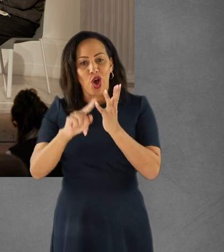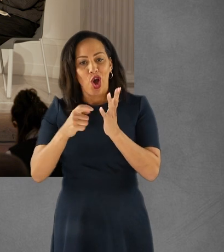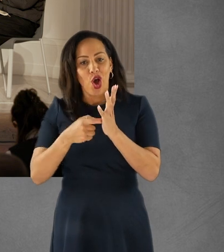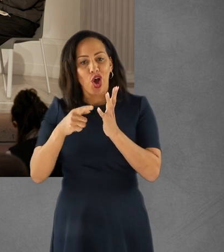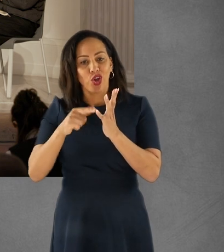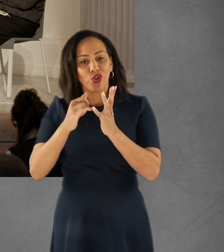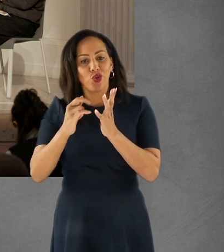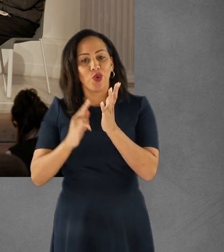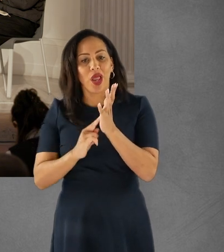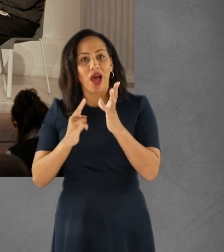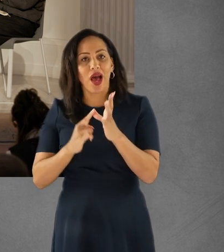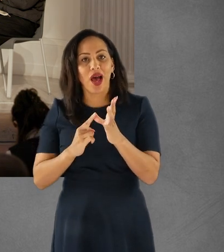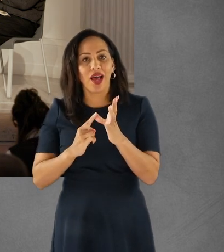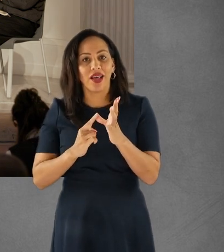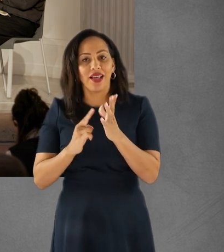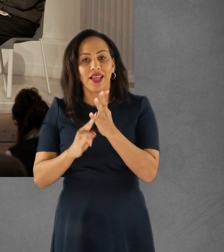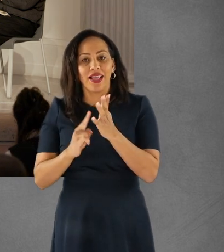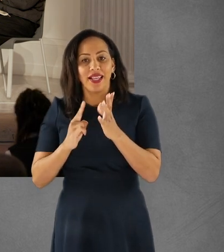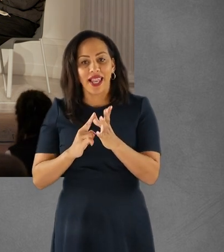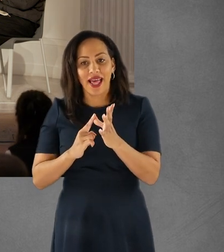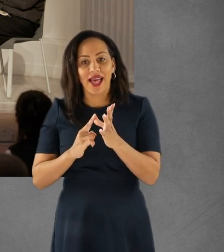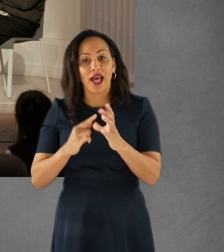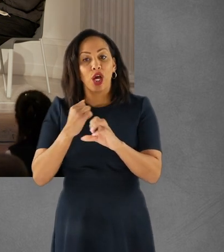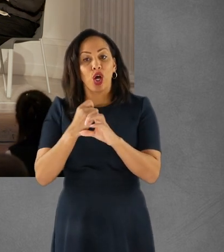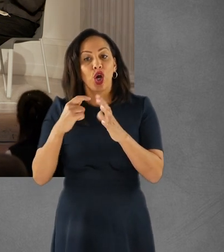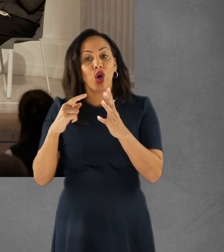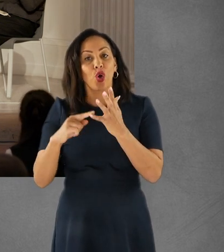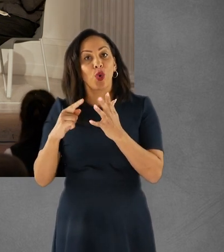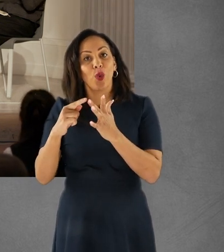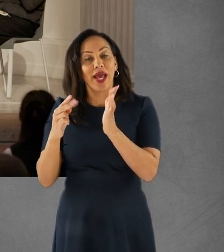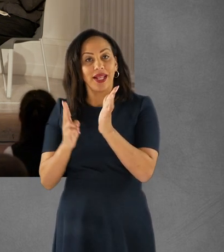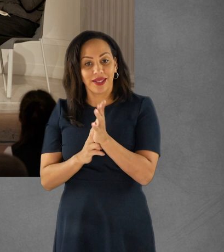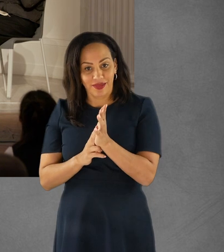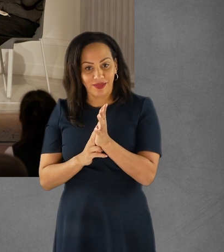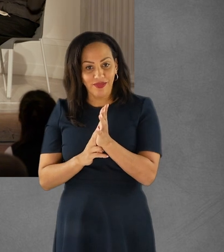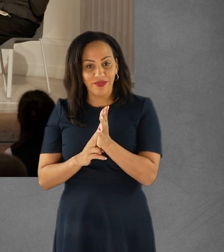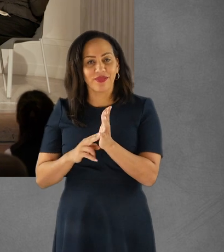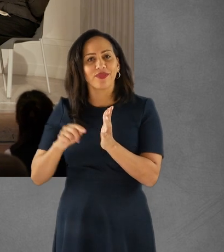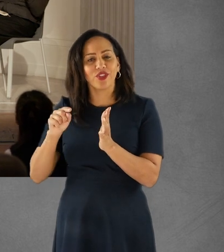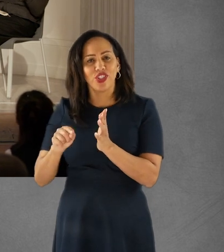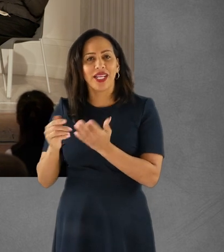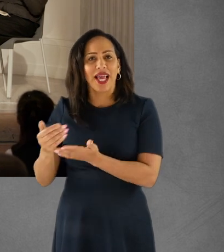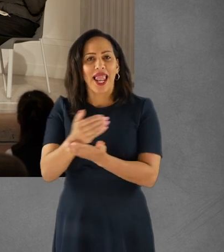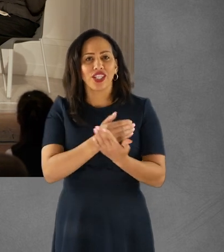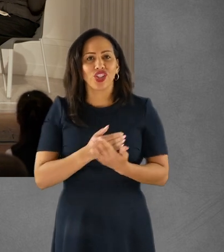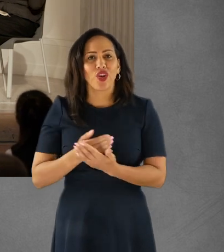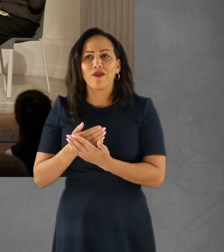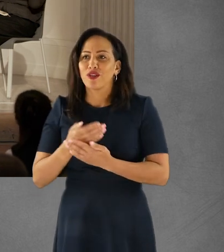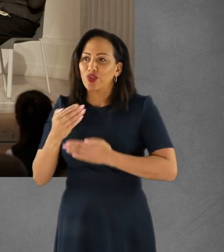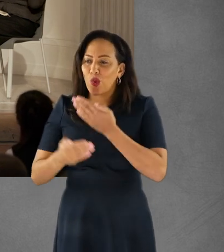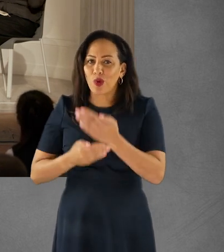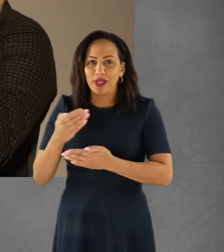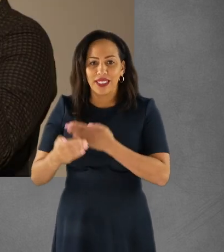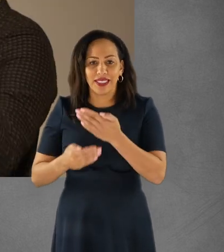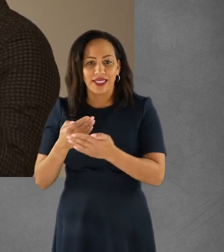you a short story by Ursula Le Guin, where from a collection of short stories where